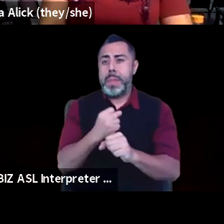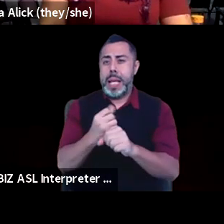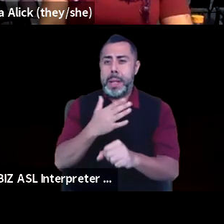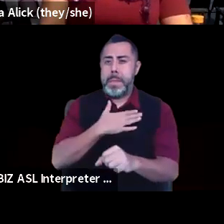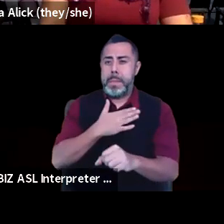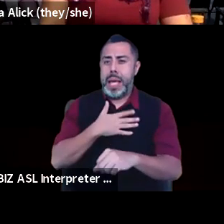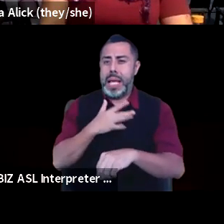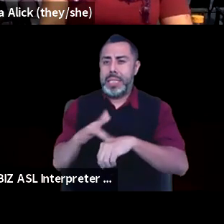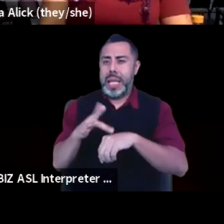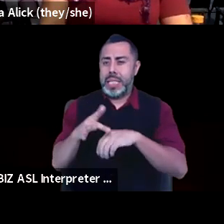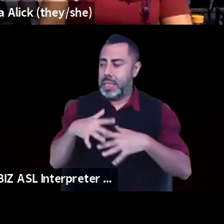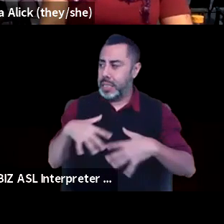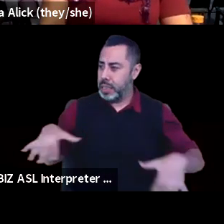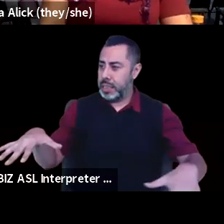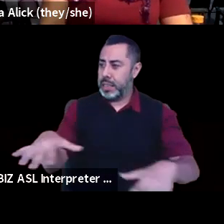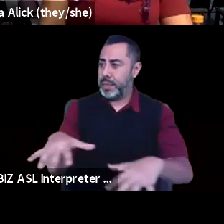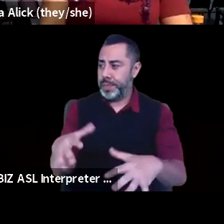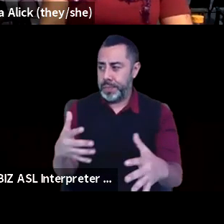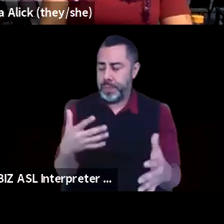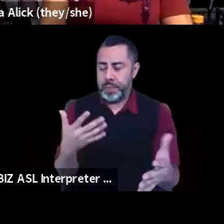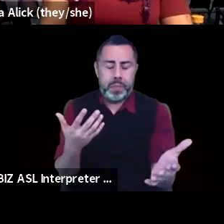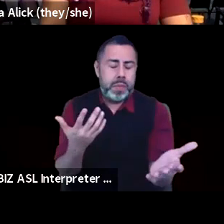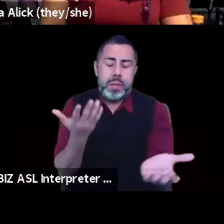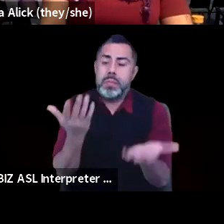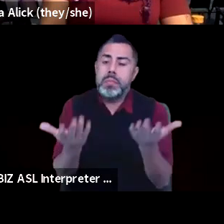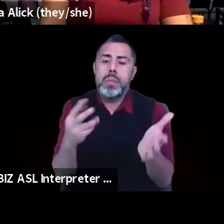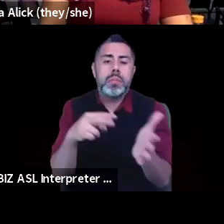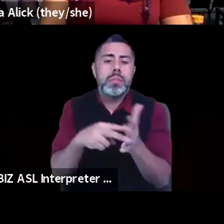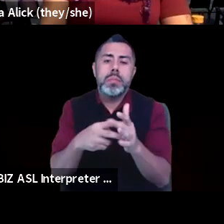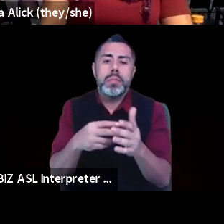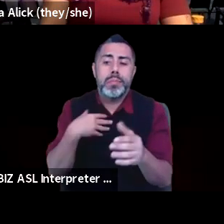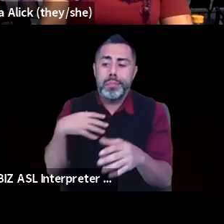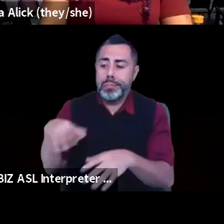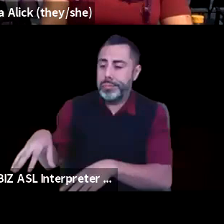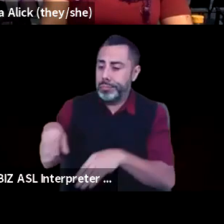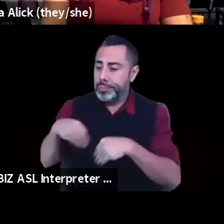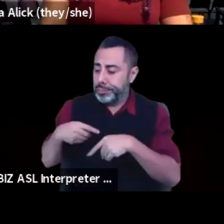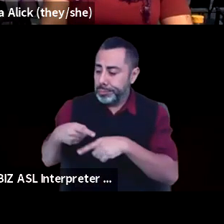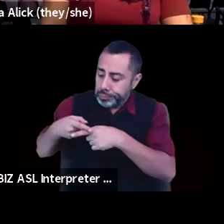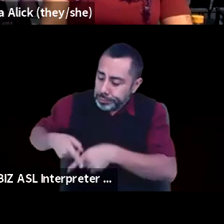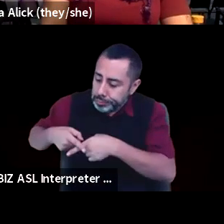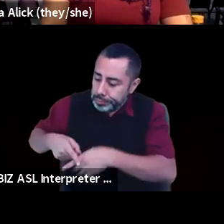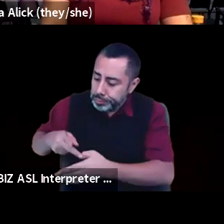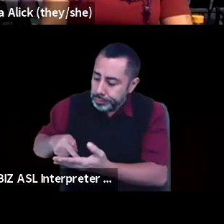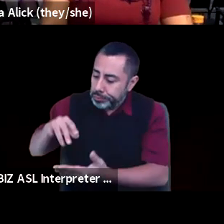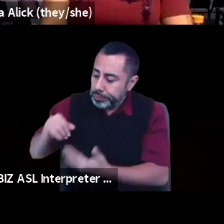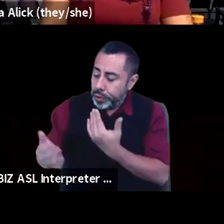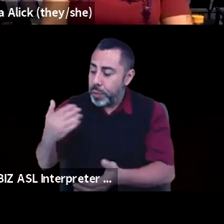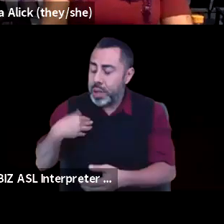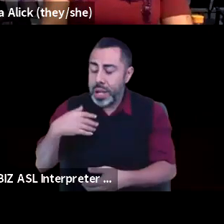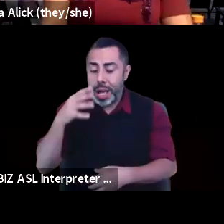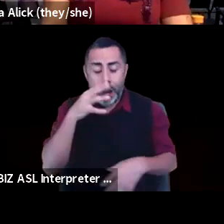and whether that's picking up a knitting project or a book that I've been meaning to get to,